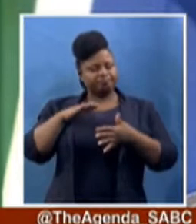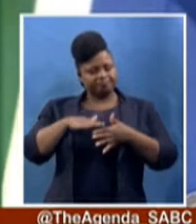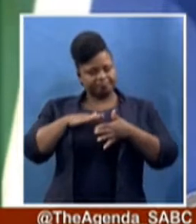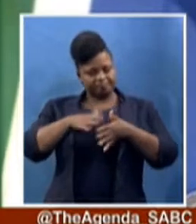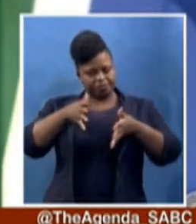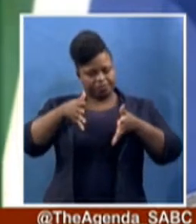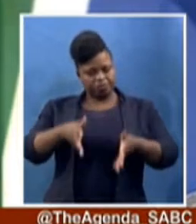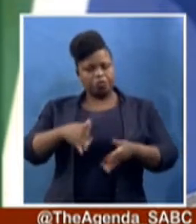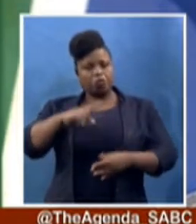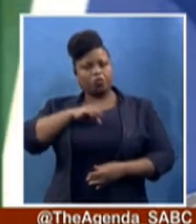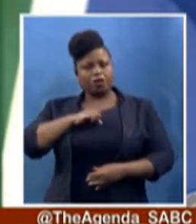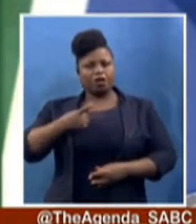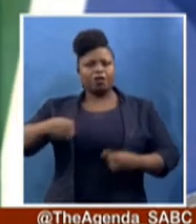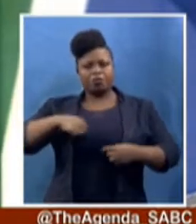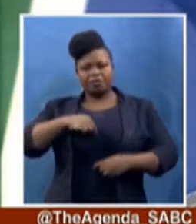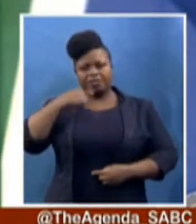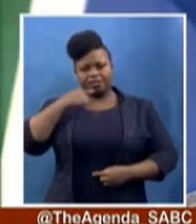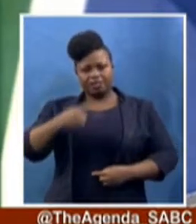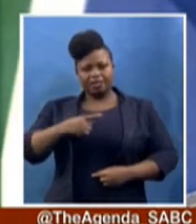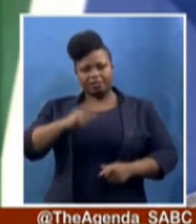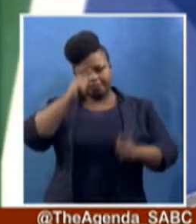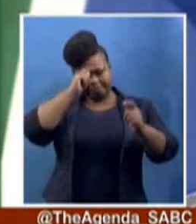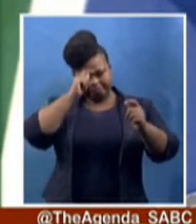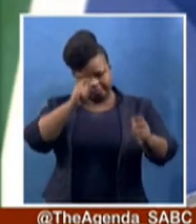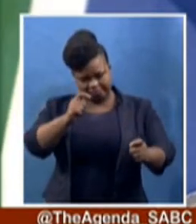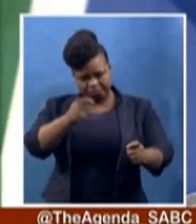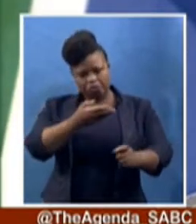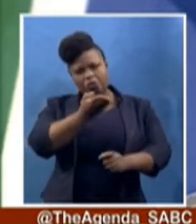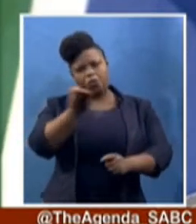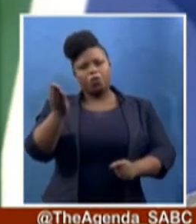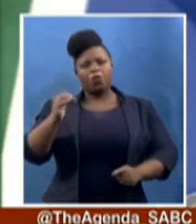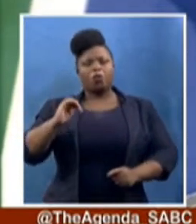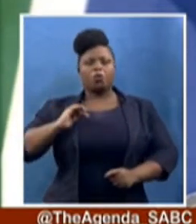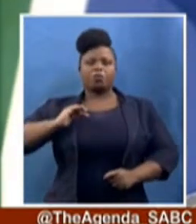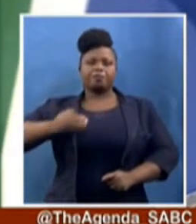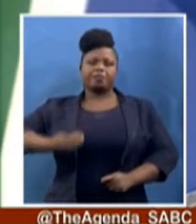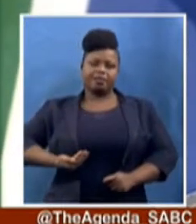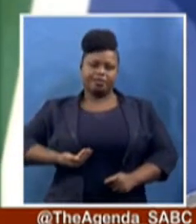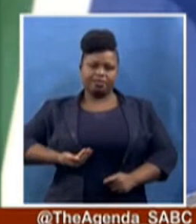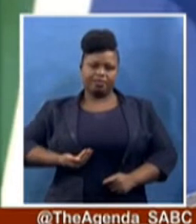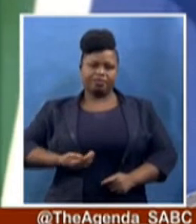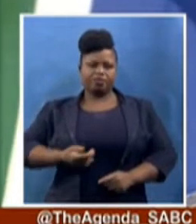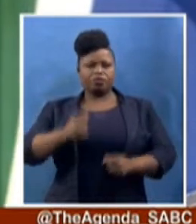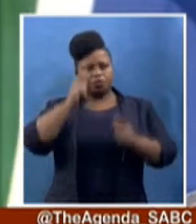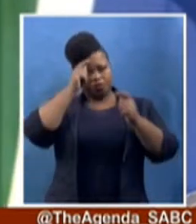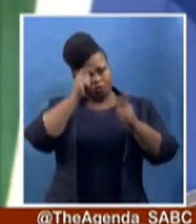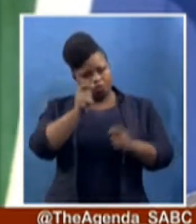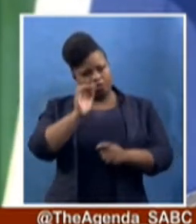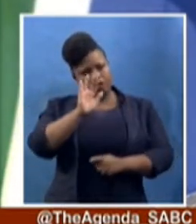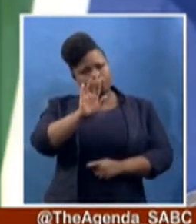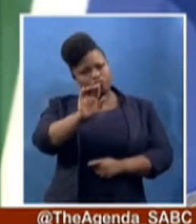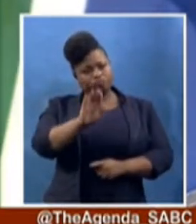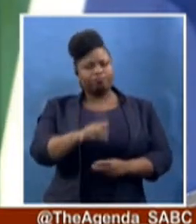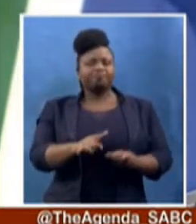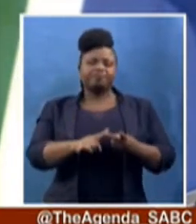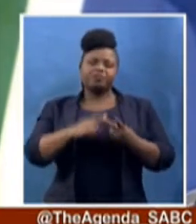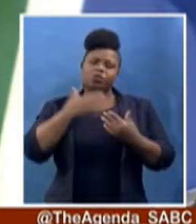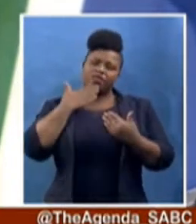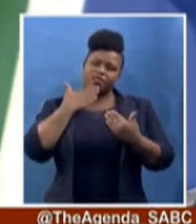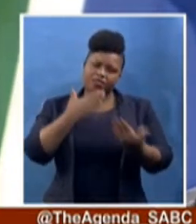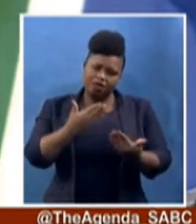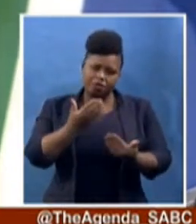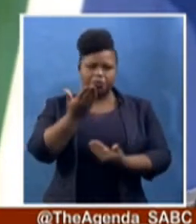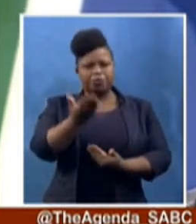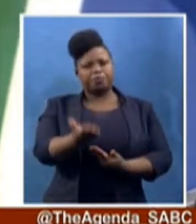salute you. We honor you, and we thank you for the struggles that we waged